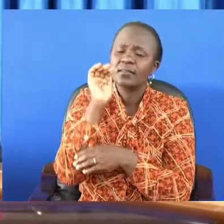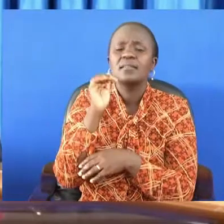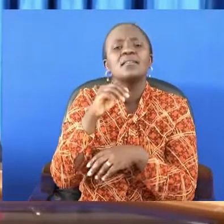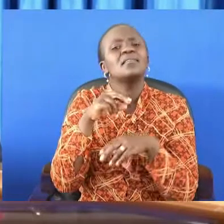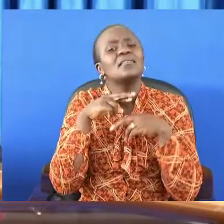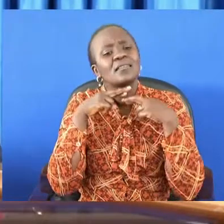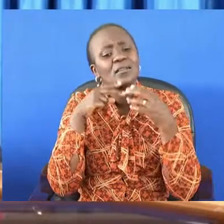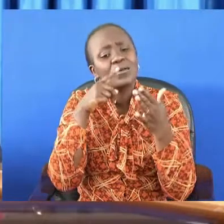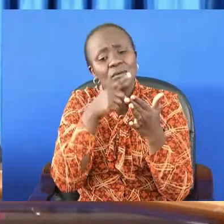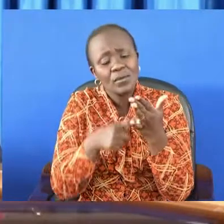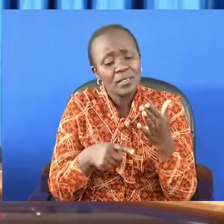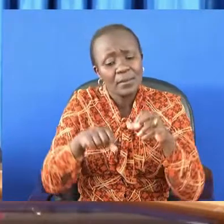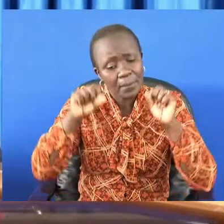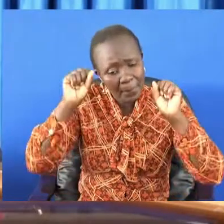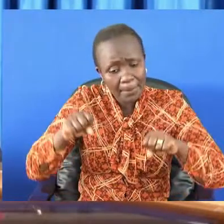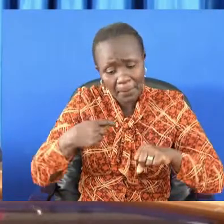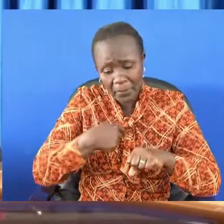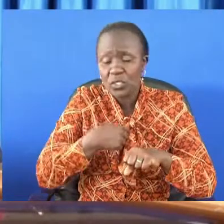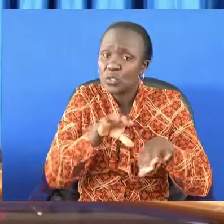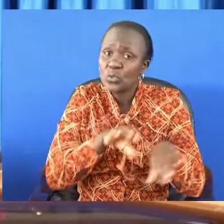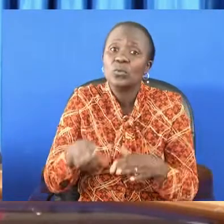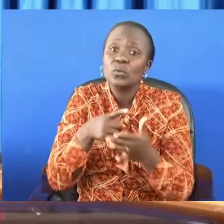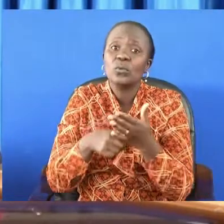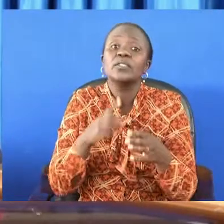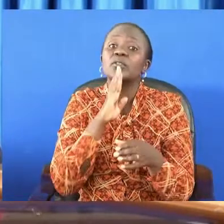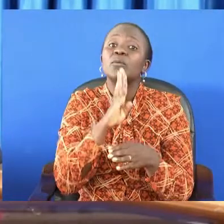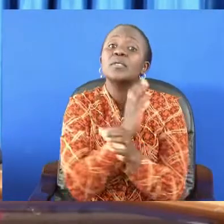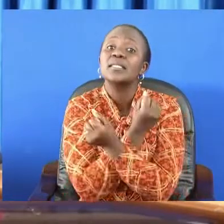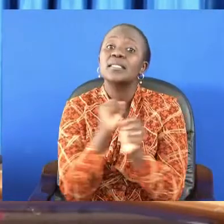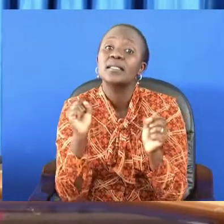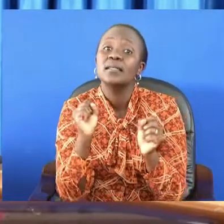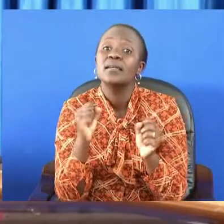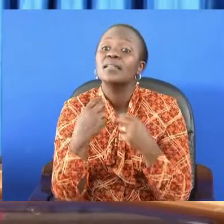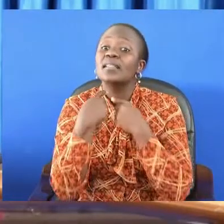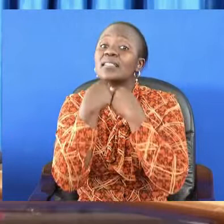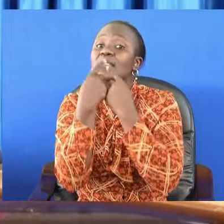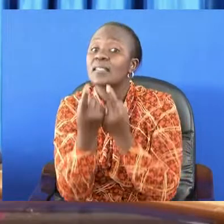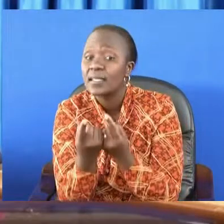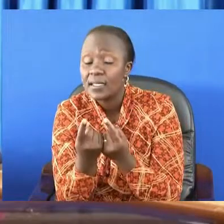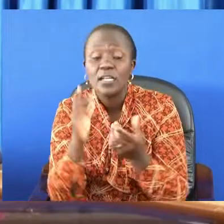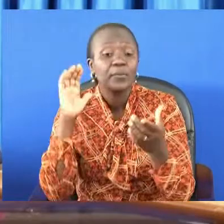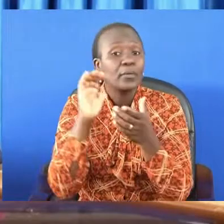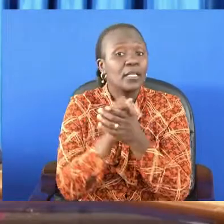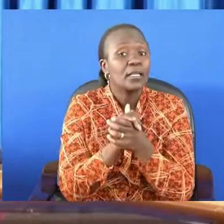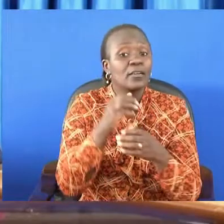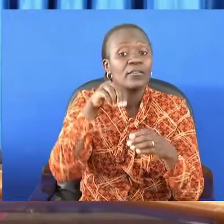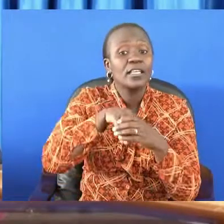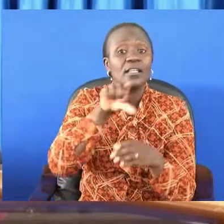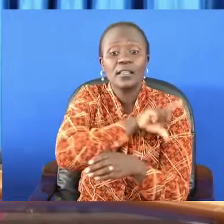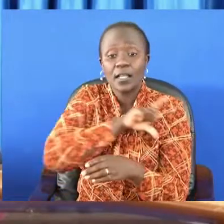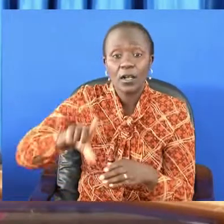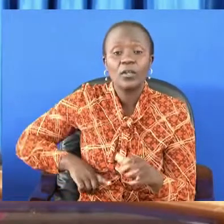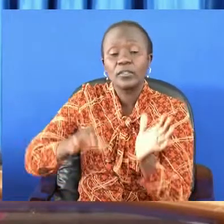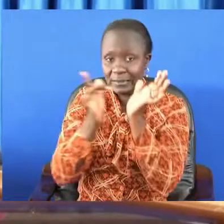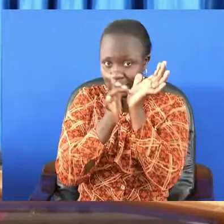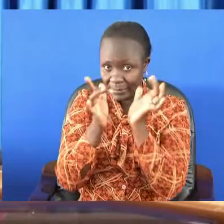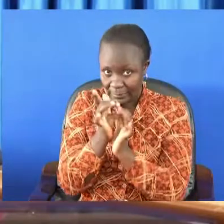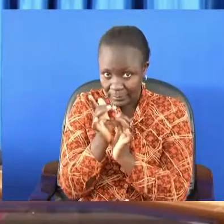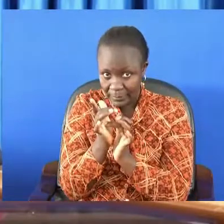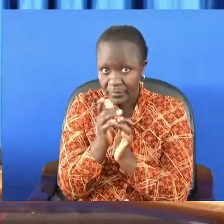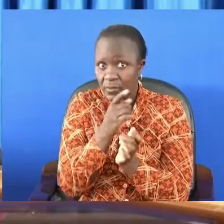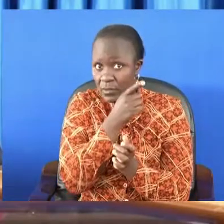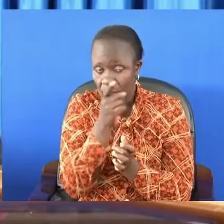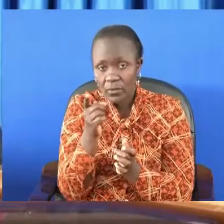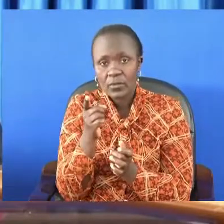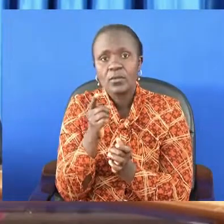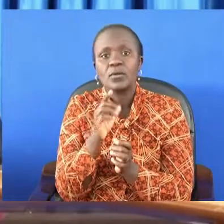"Sirs, what must I do to be saved?" They replied, "Believe in the Lord Jesus, and